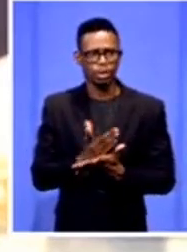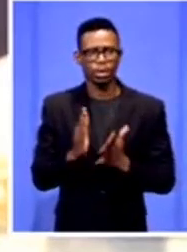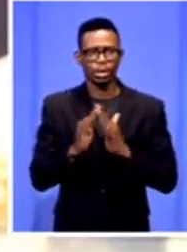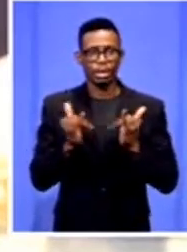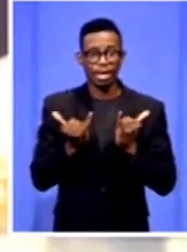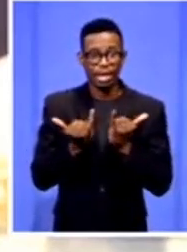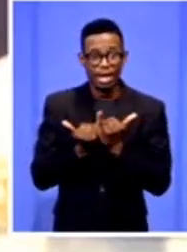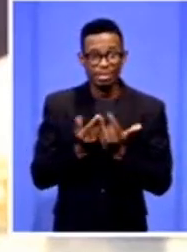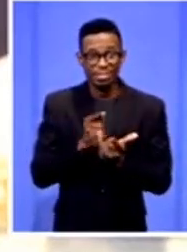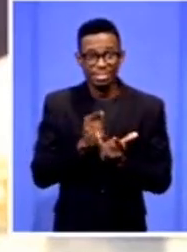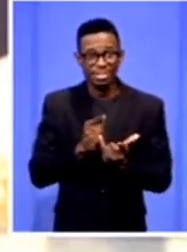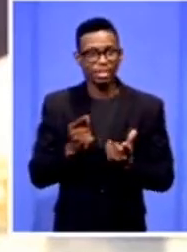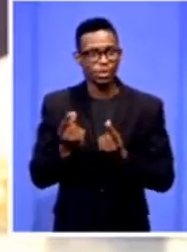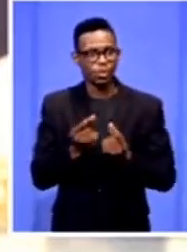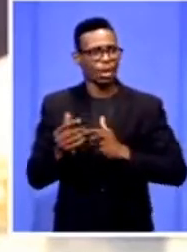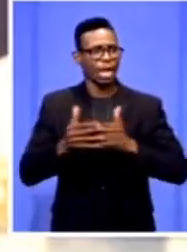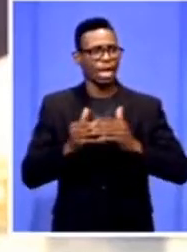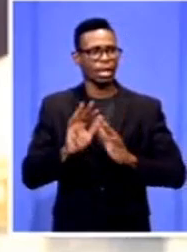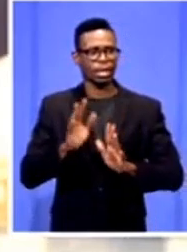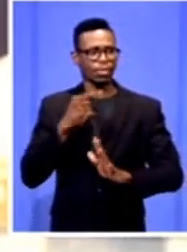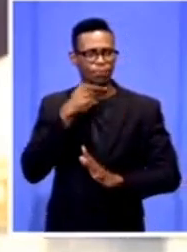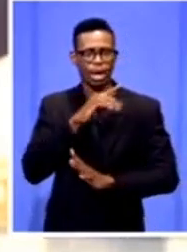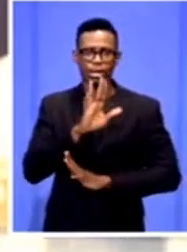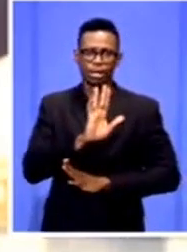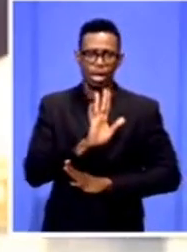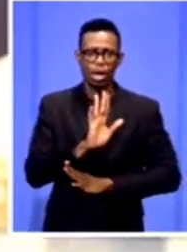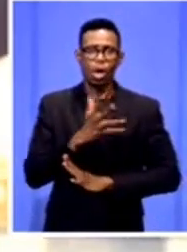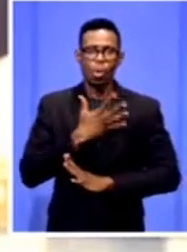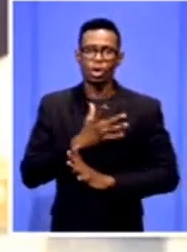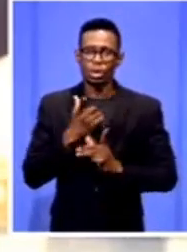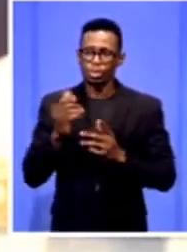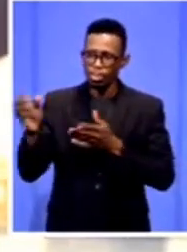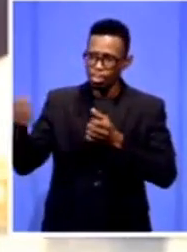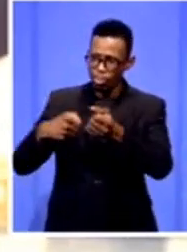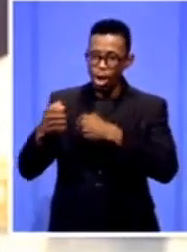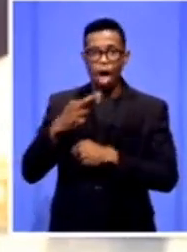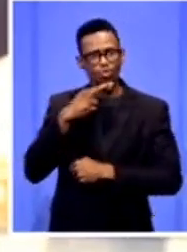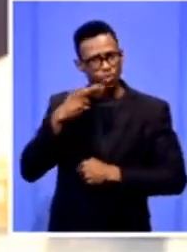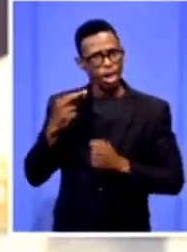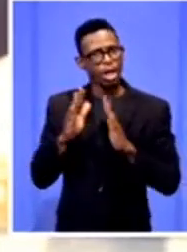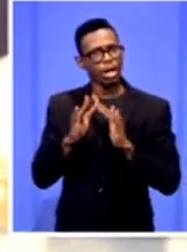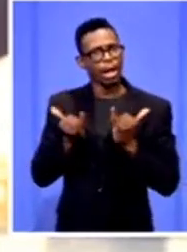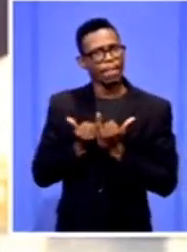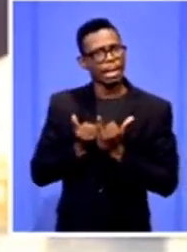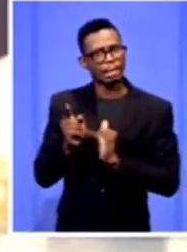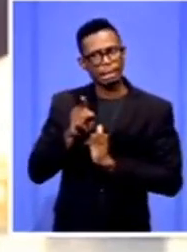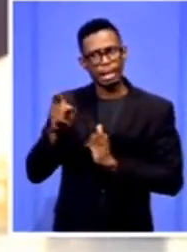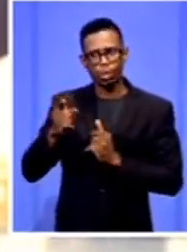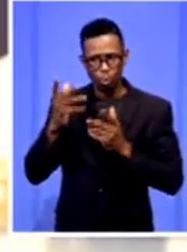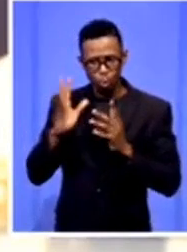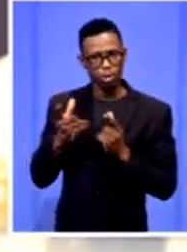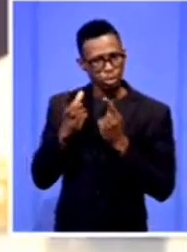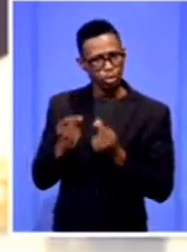mo re tlo batla the real companies tsetse ba mosebetsi ha re sa batla